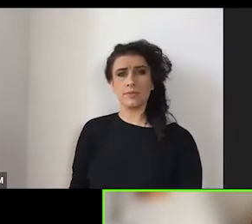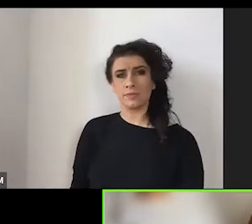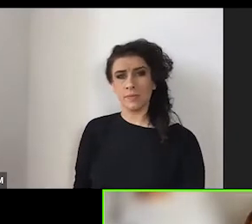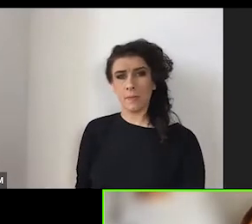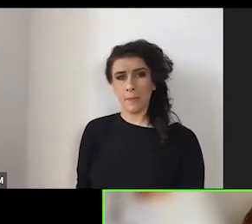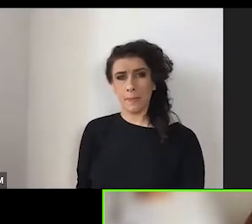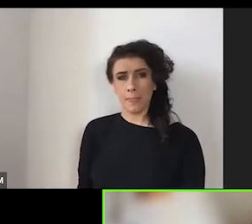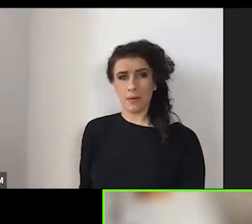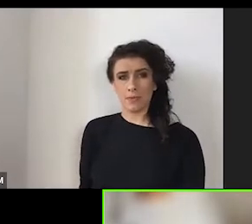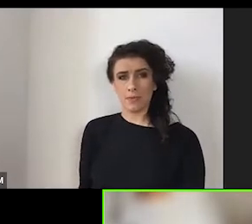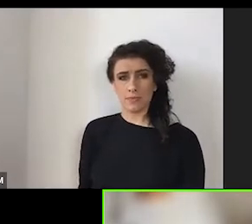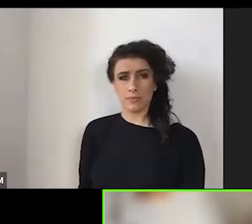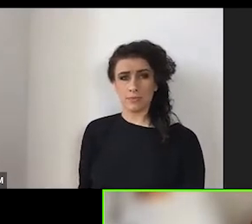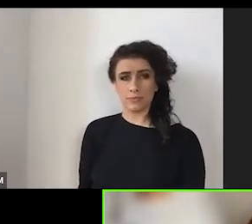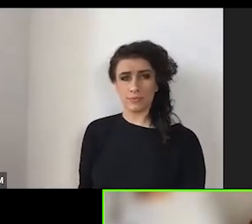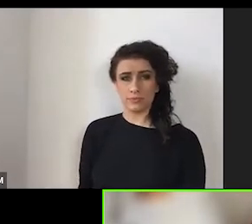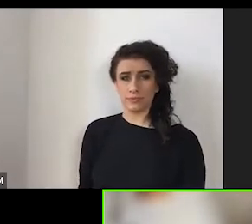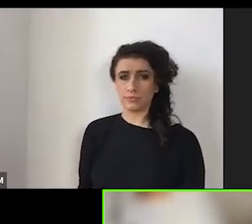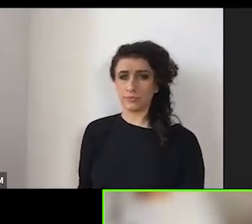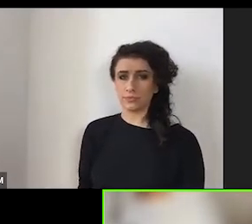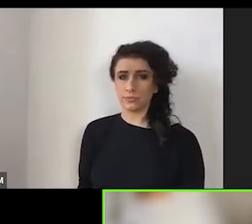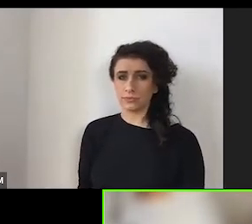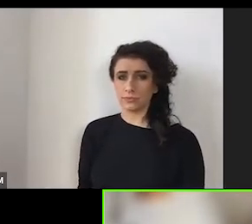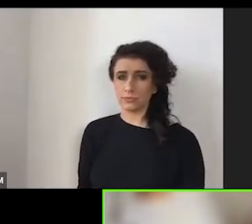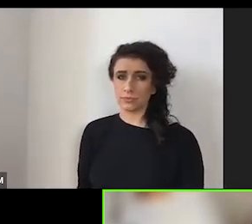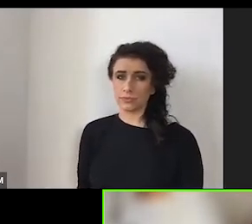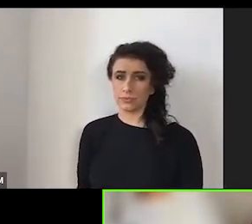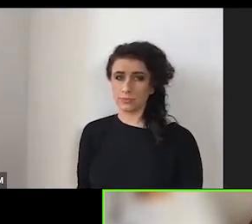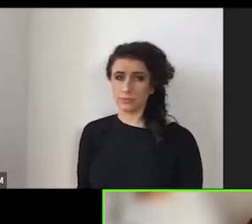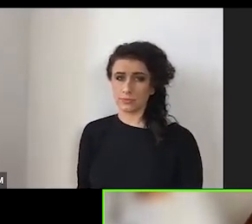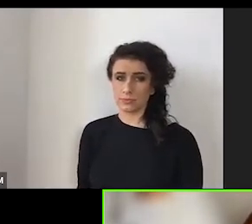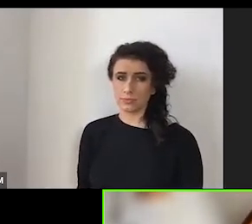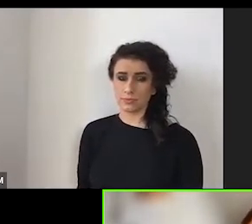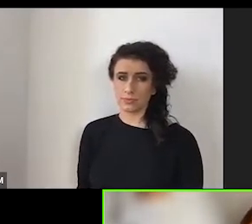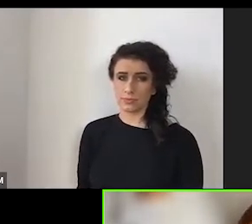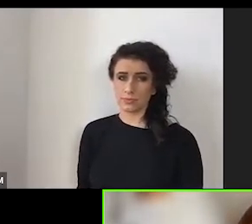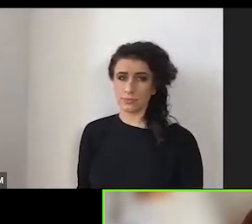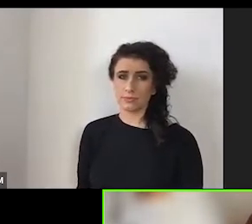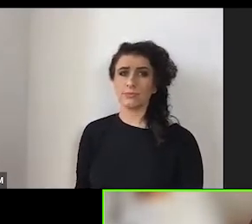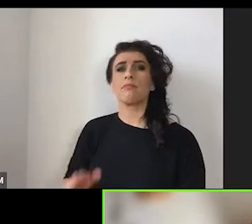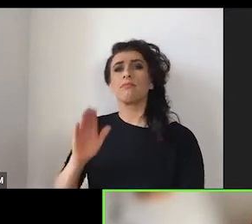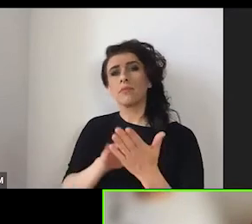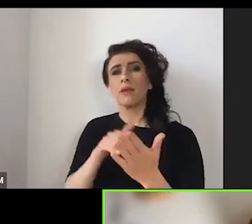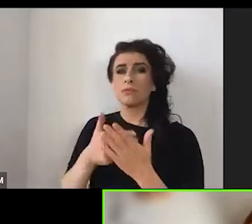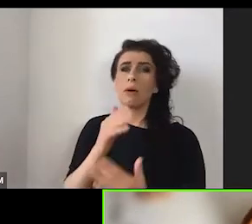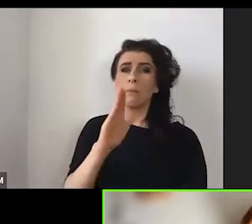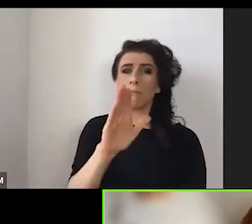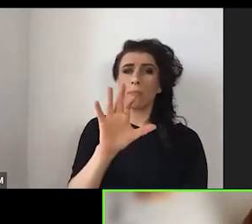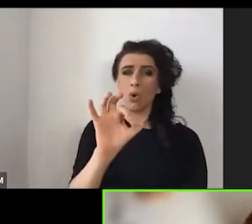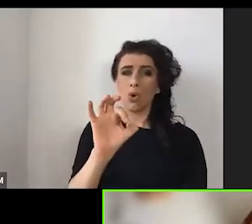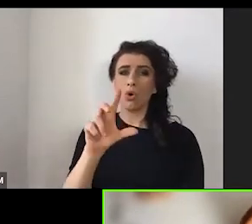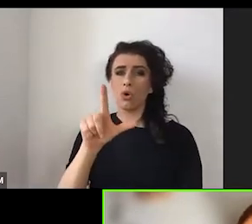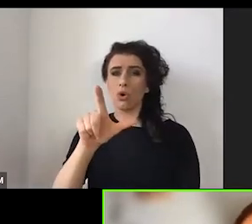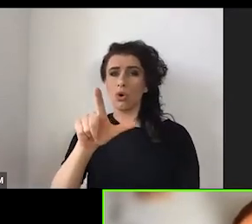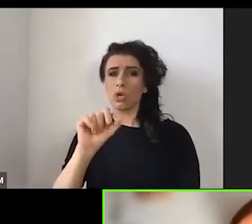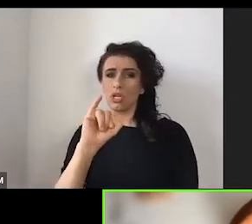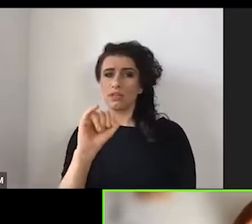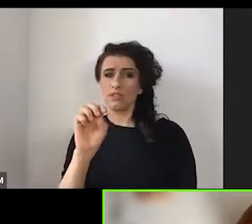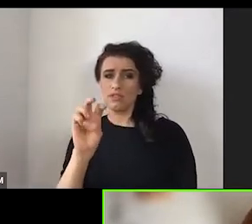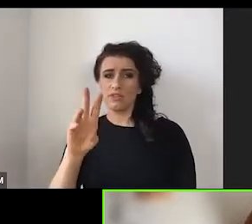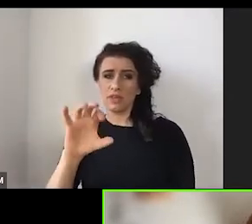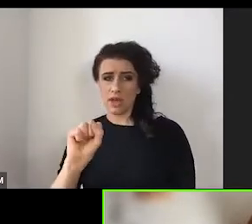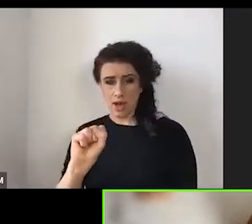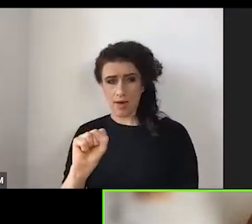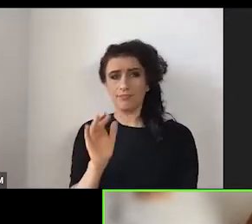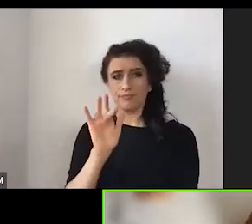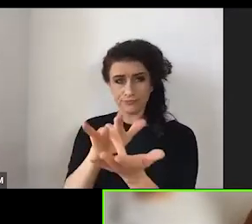say, yeah, I'm a woman, you know, he was just I don't know, like he was being abusive to me, and he doesn't have any